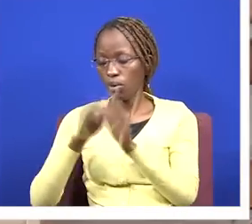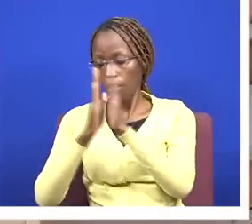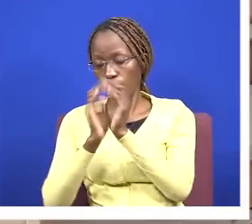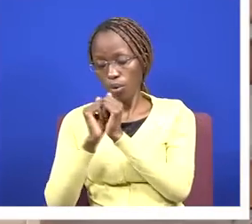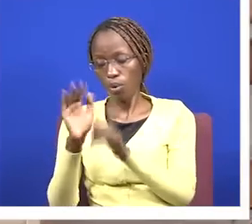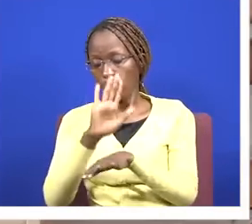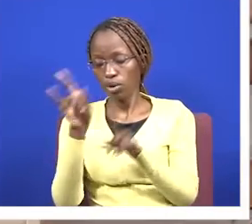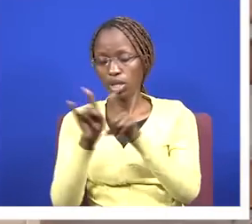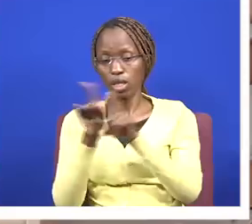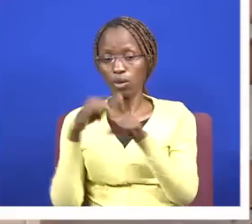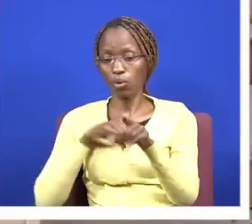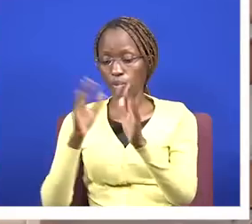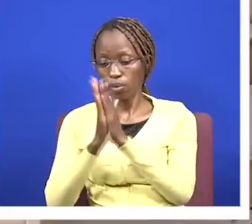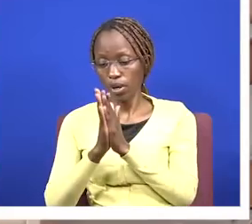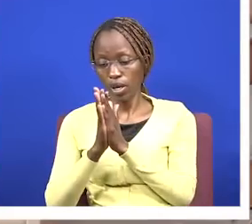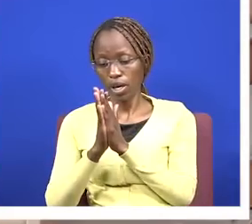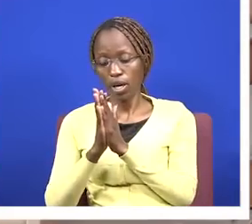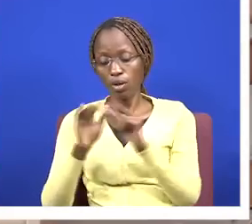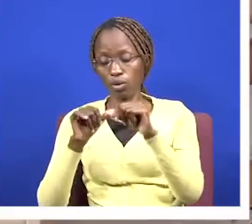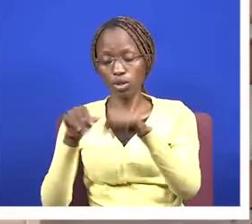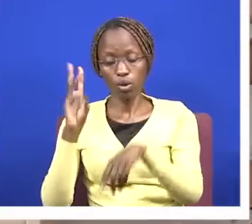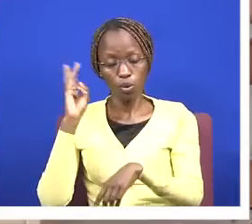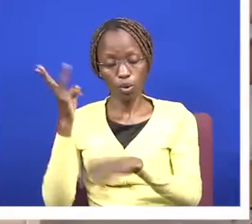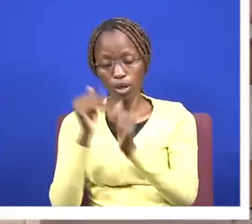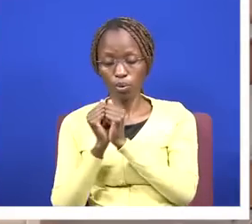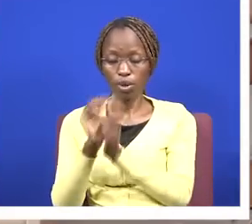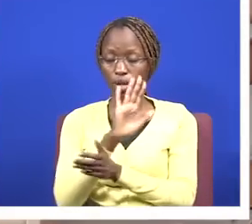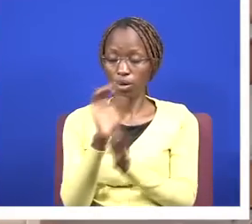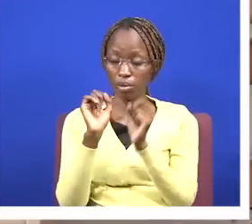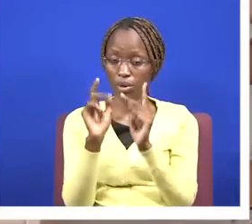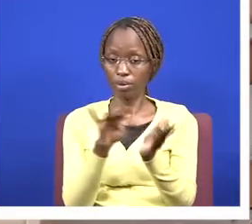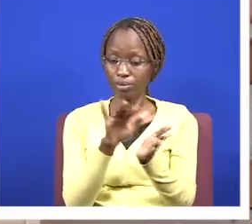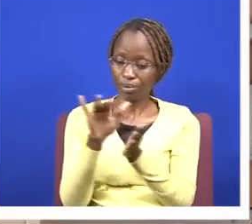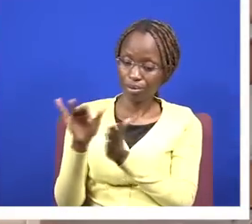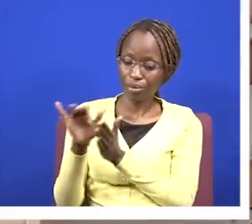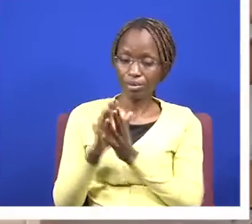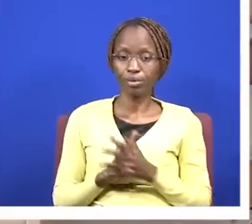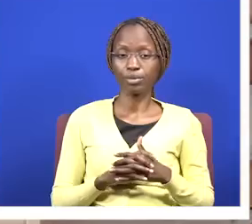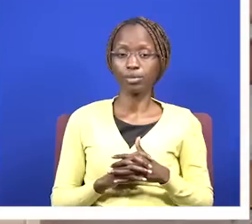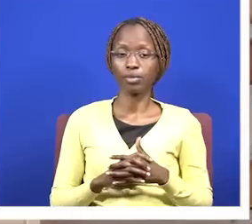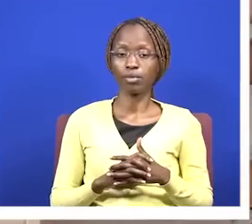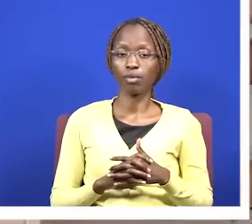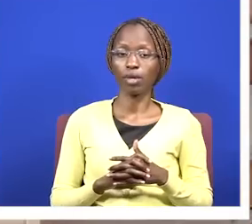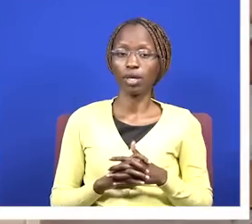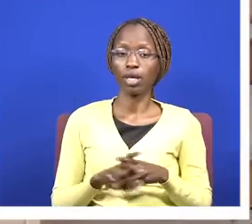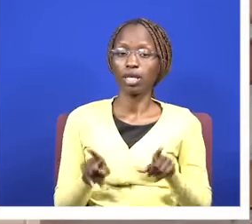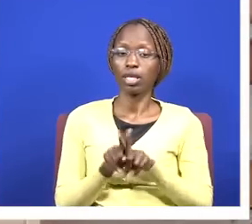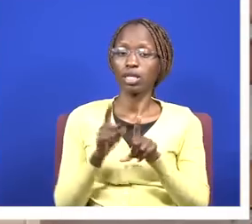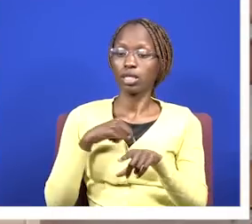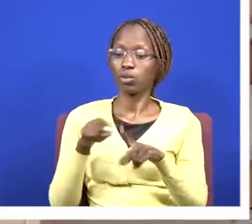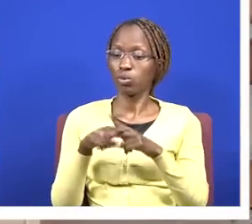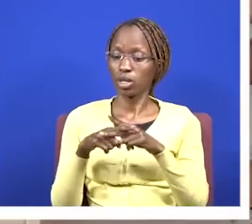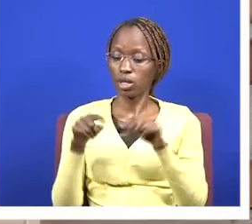and we shall continue to pray with you. Okay? Good. Now, as we start our lesson